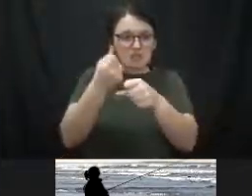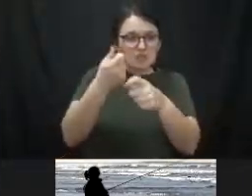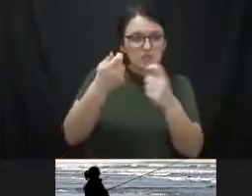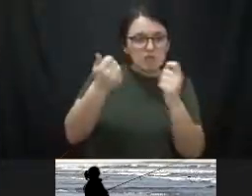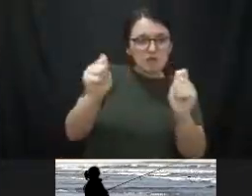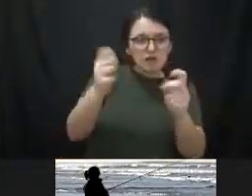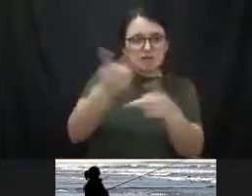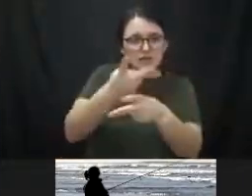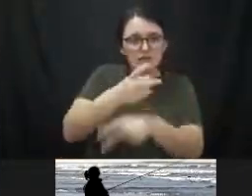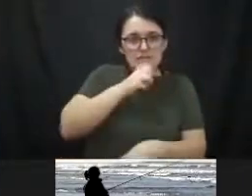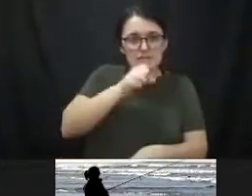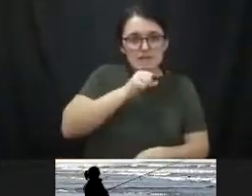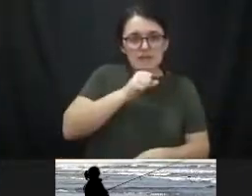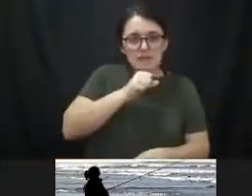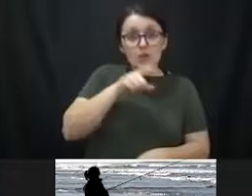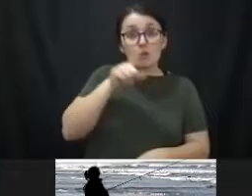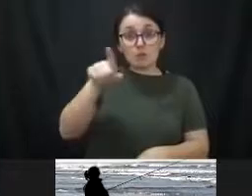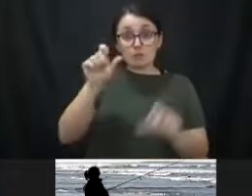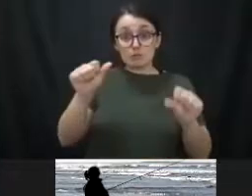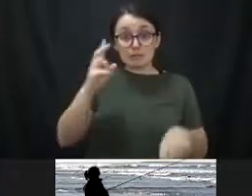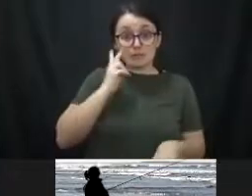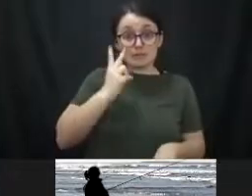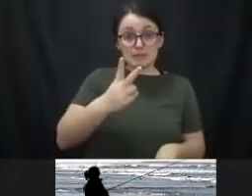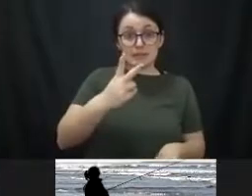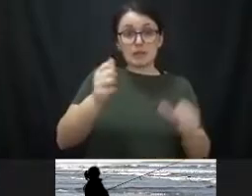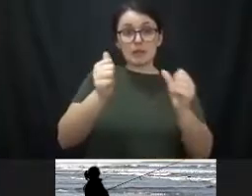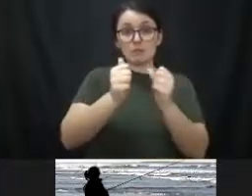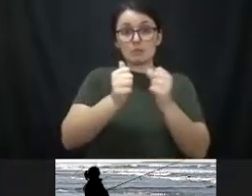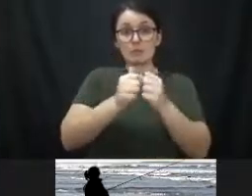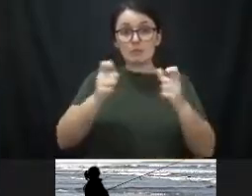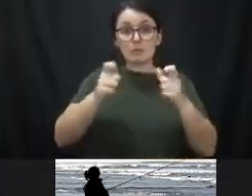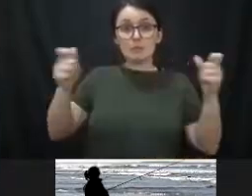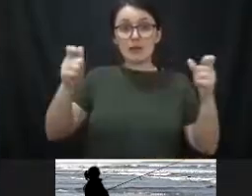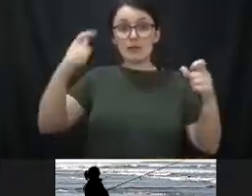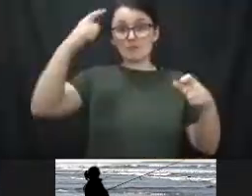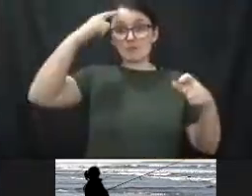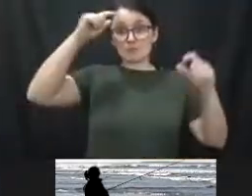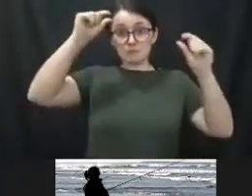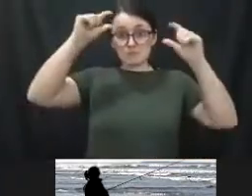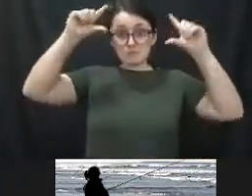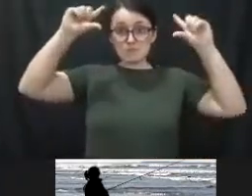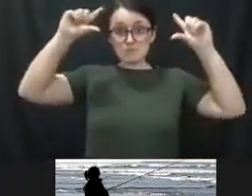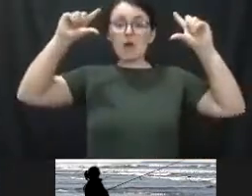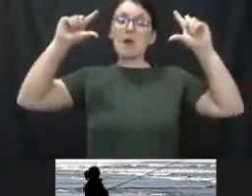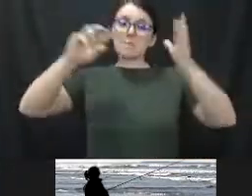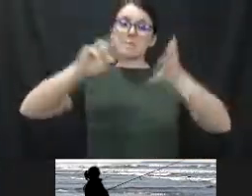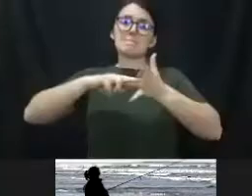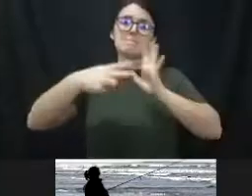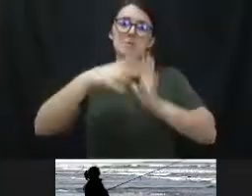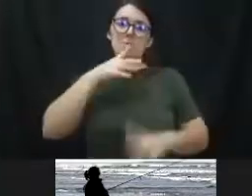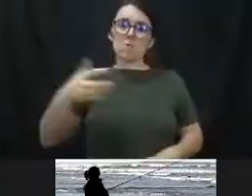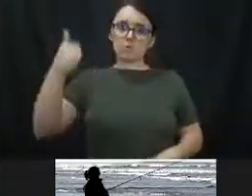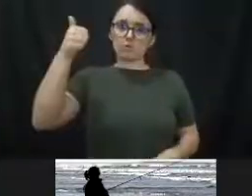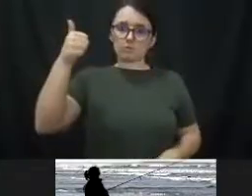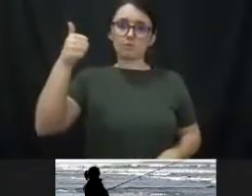what's happening is you can see the ones with the bigger foreheads are older males. And